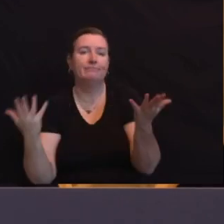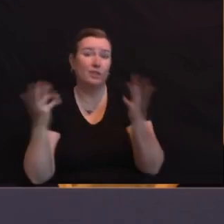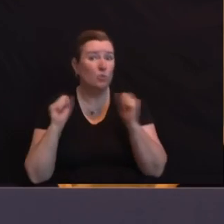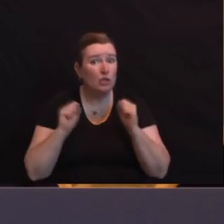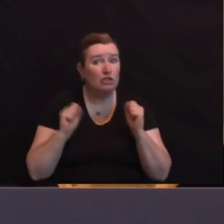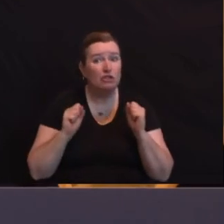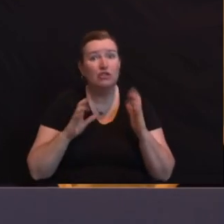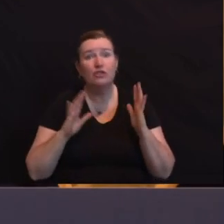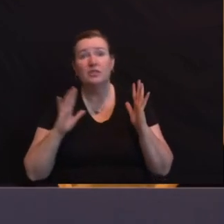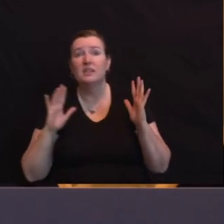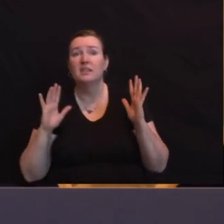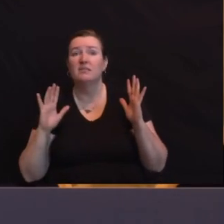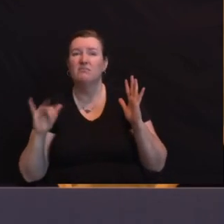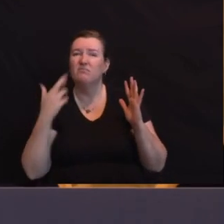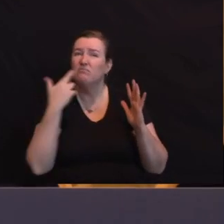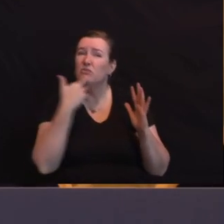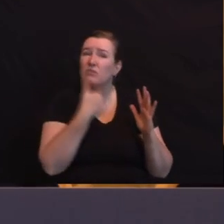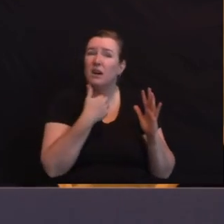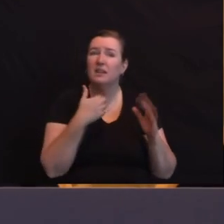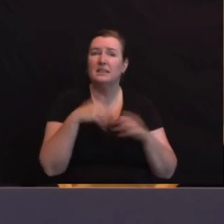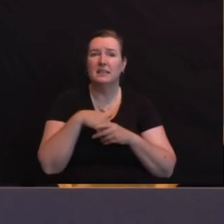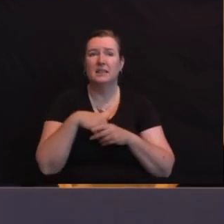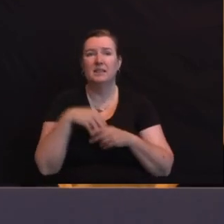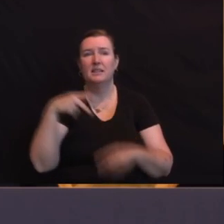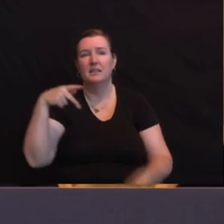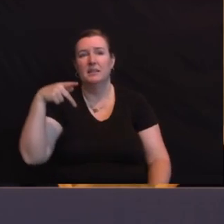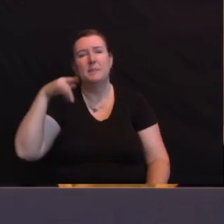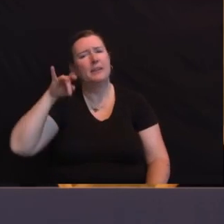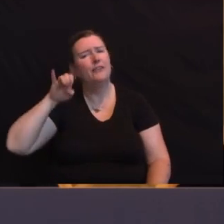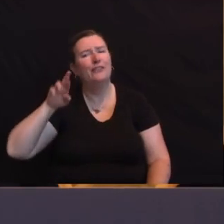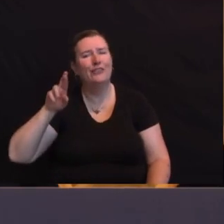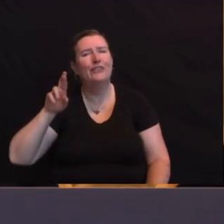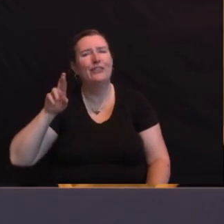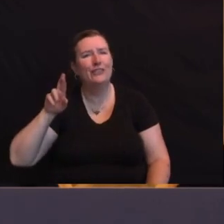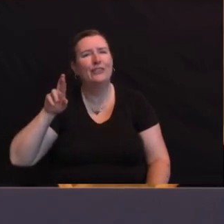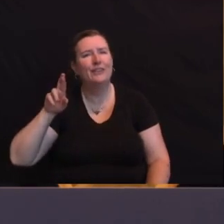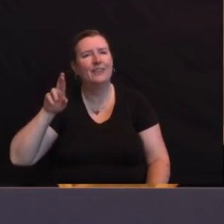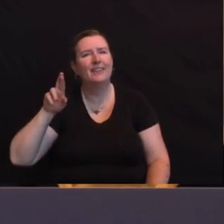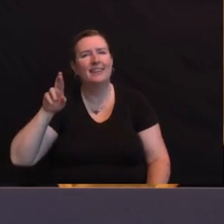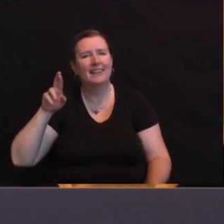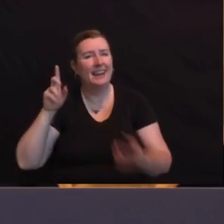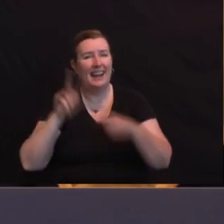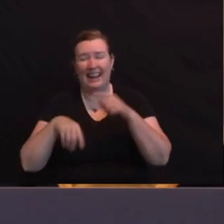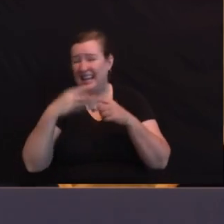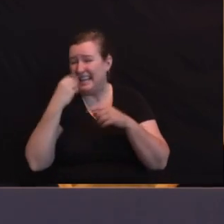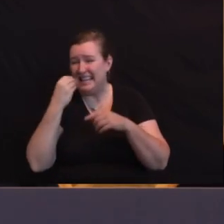pier, the pier mall there. They don't have the outdoor option.